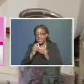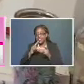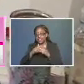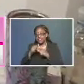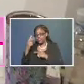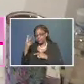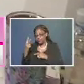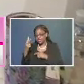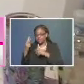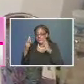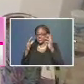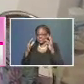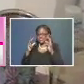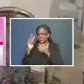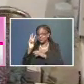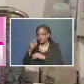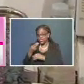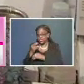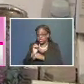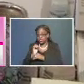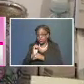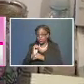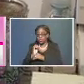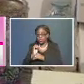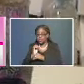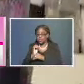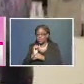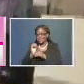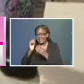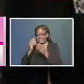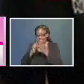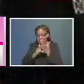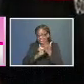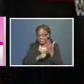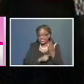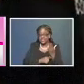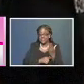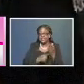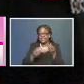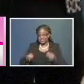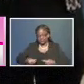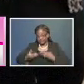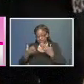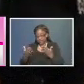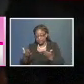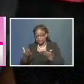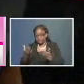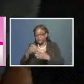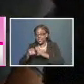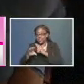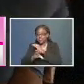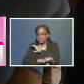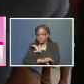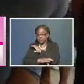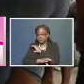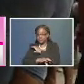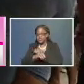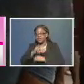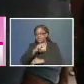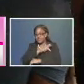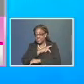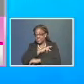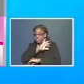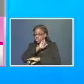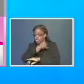the six WHO-approved emergency use listing are available in country. These include Pfizer, Johnson